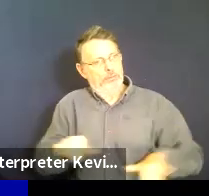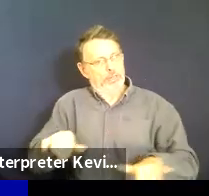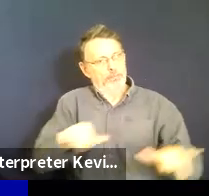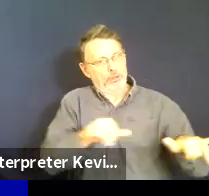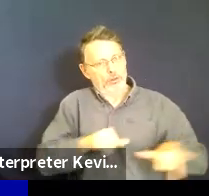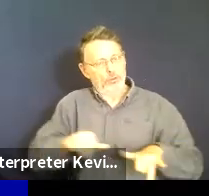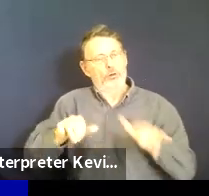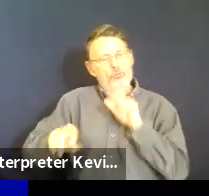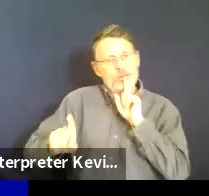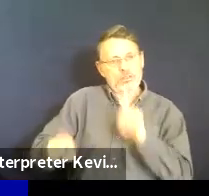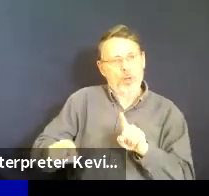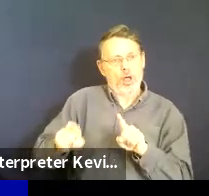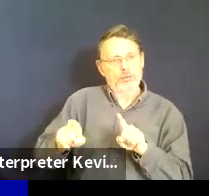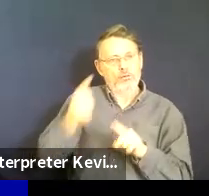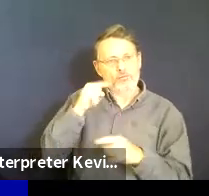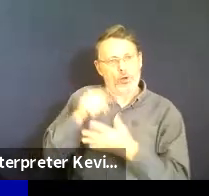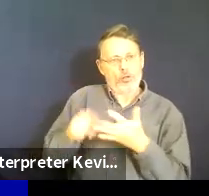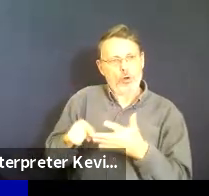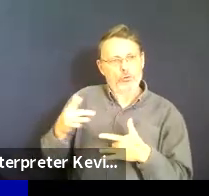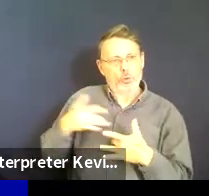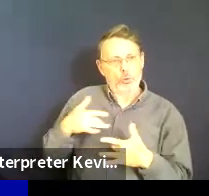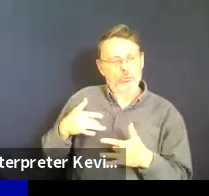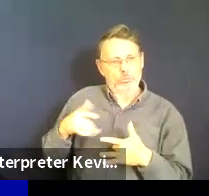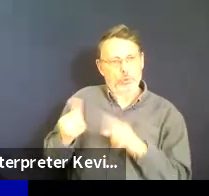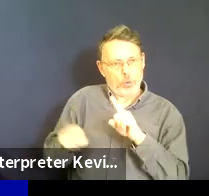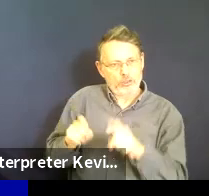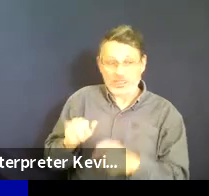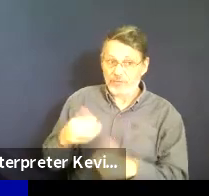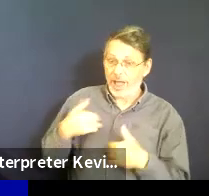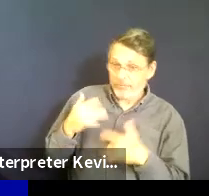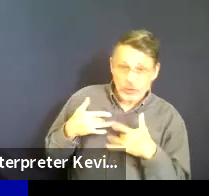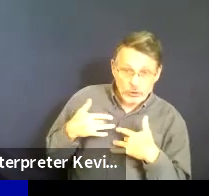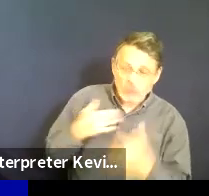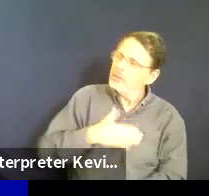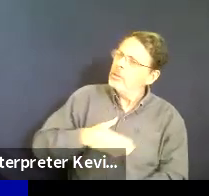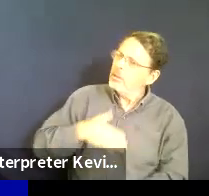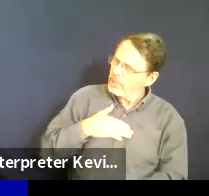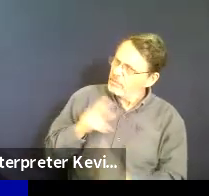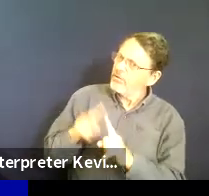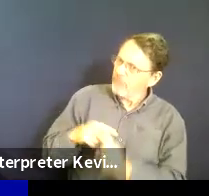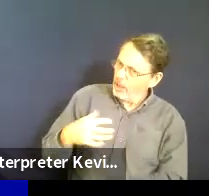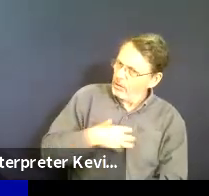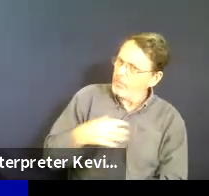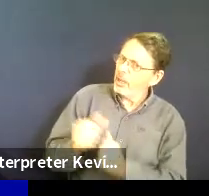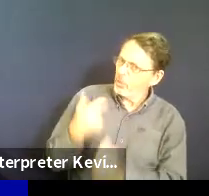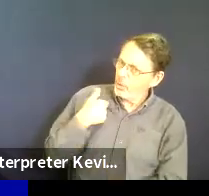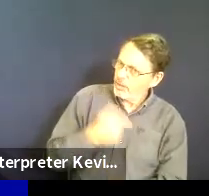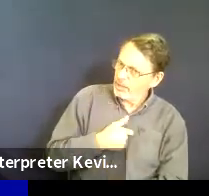of questions. If you have concerns about those, I encourage you to file a complaint with us